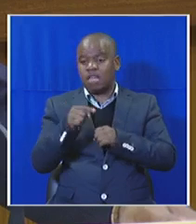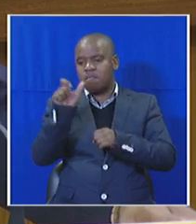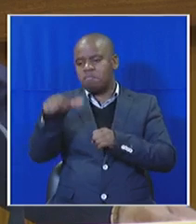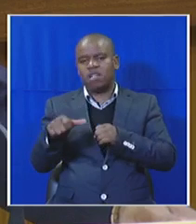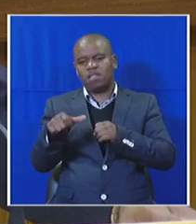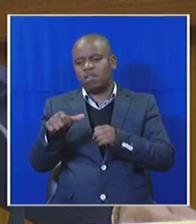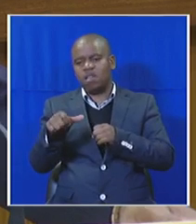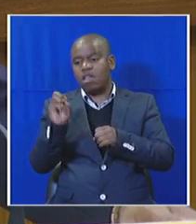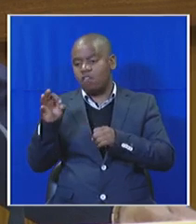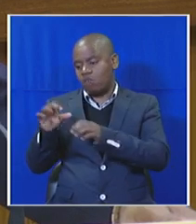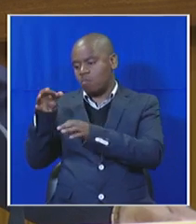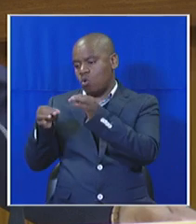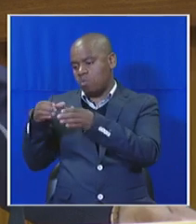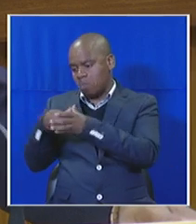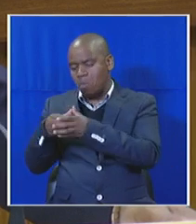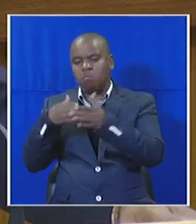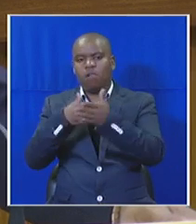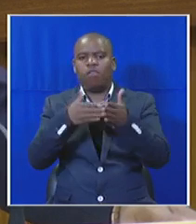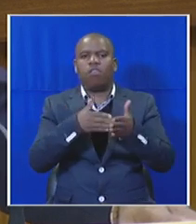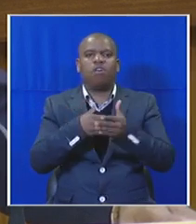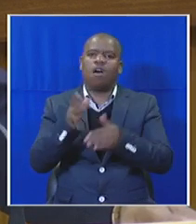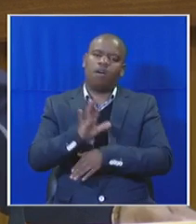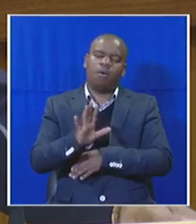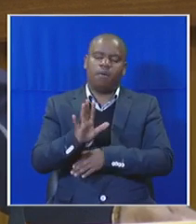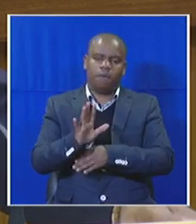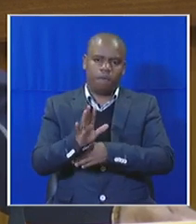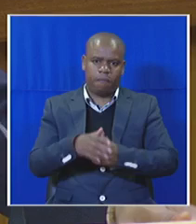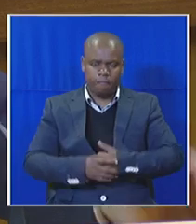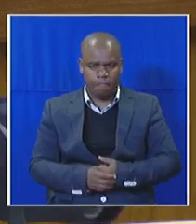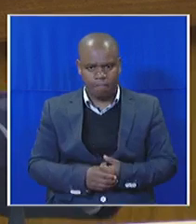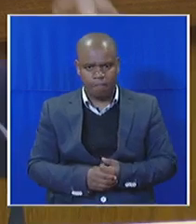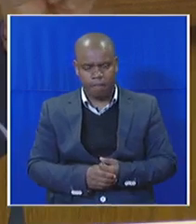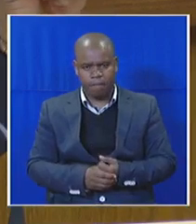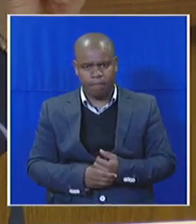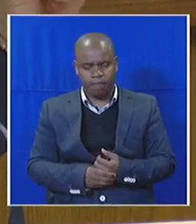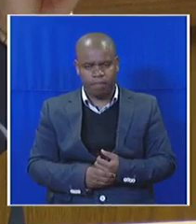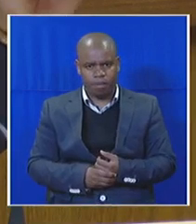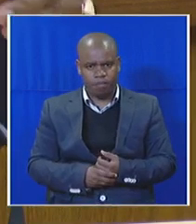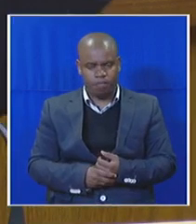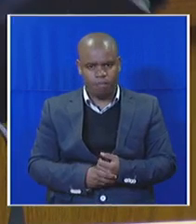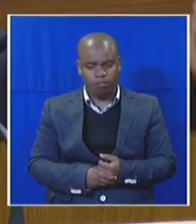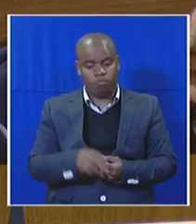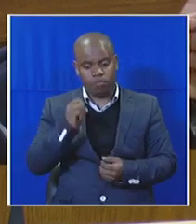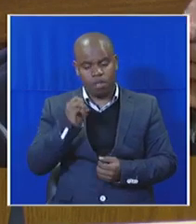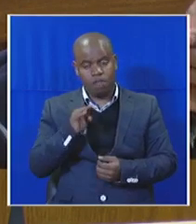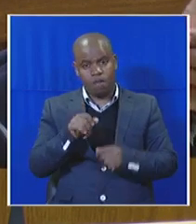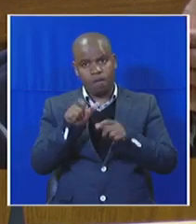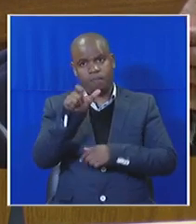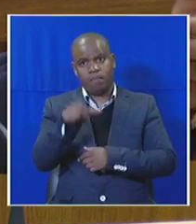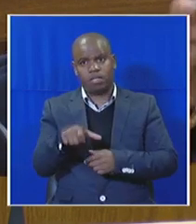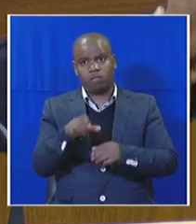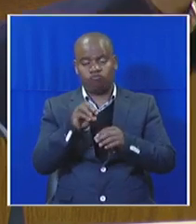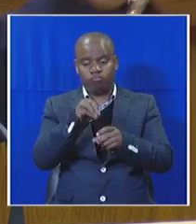certain duties that can be done by other citizens. Once, if a person is